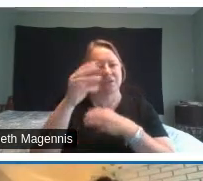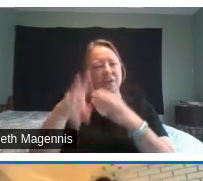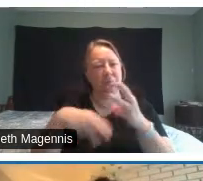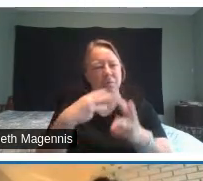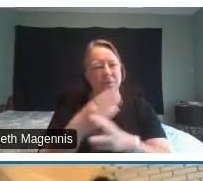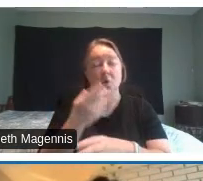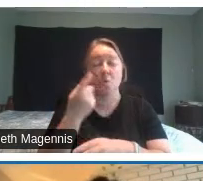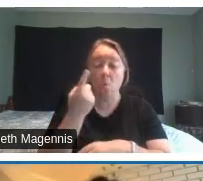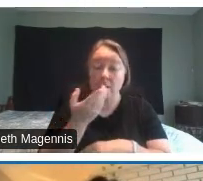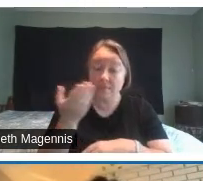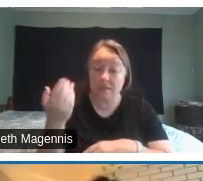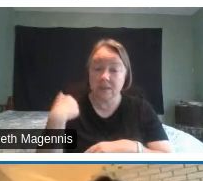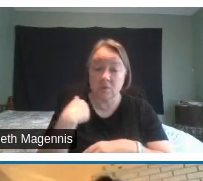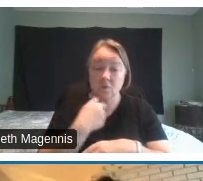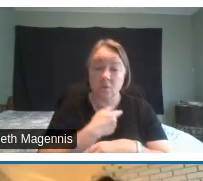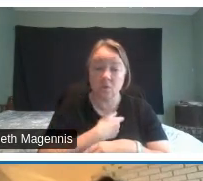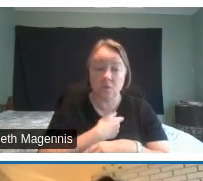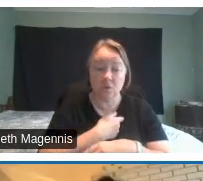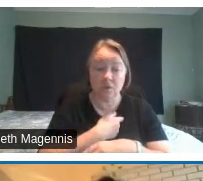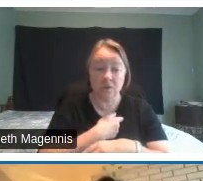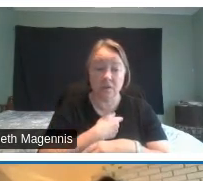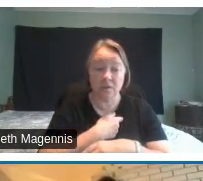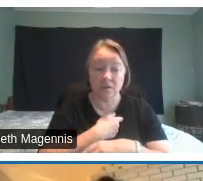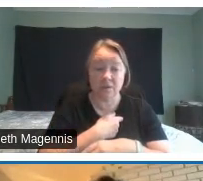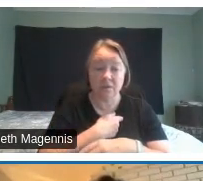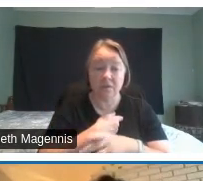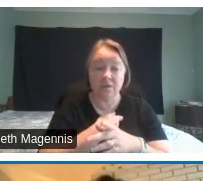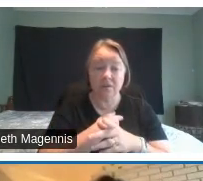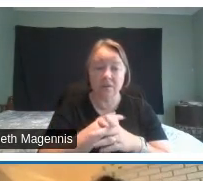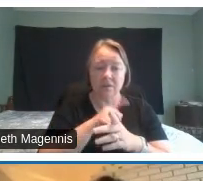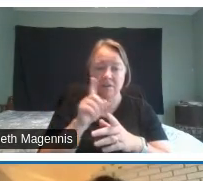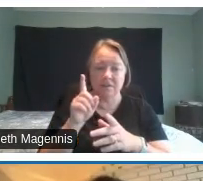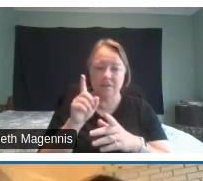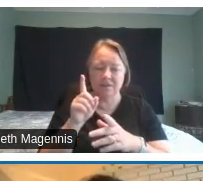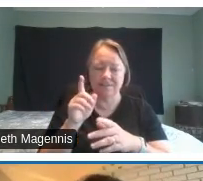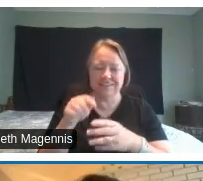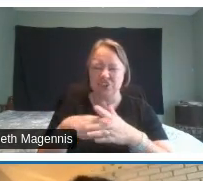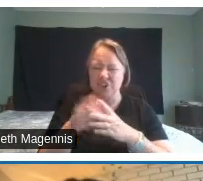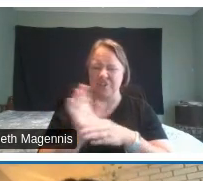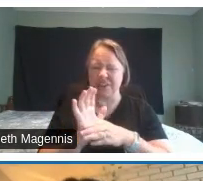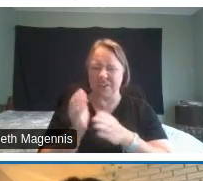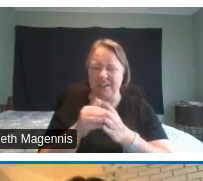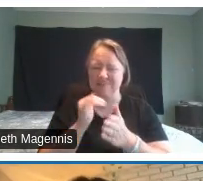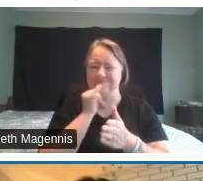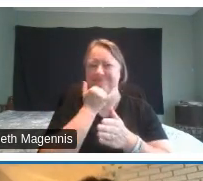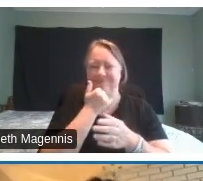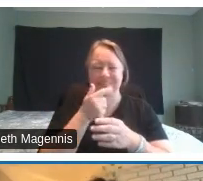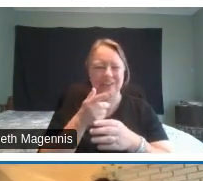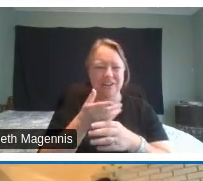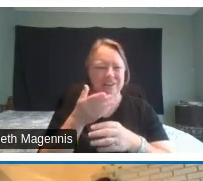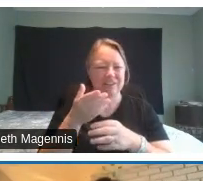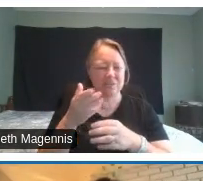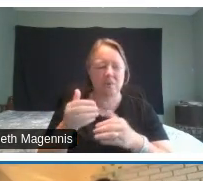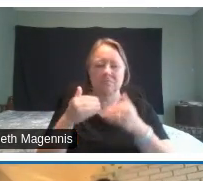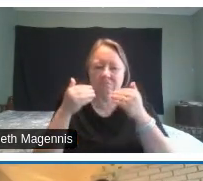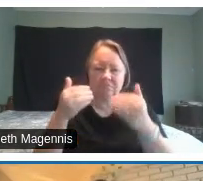that We took a group of students. oh, there's a thing with with going forward with slides. But then another